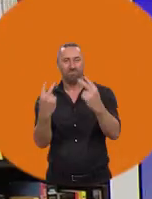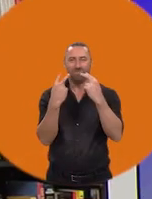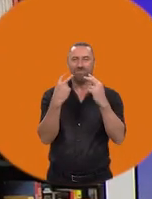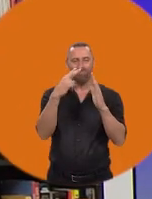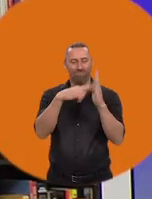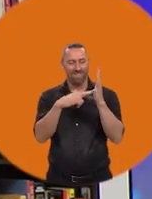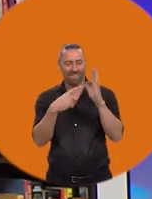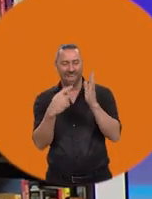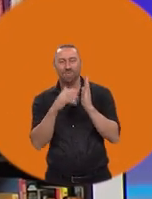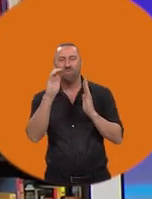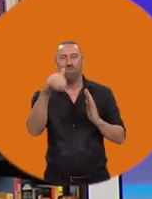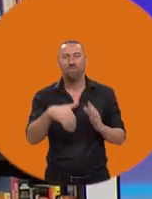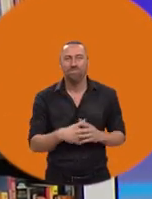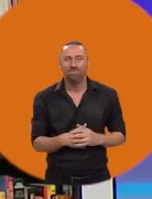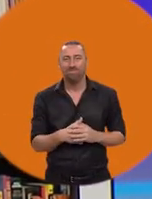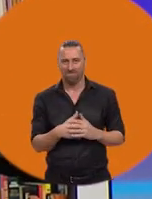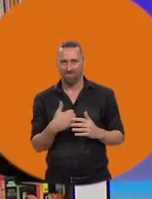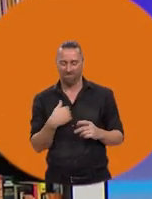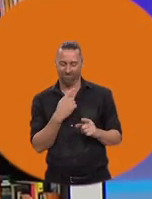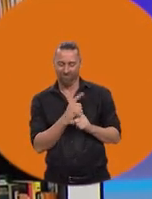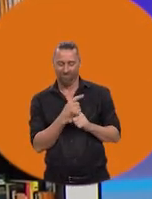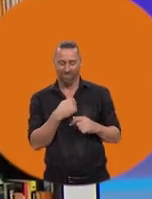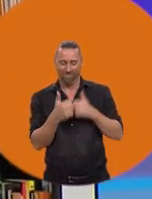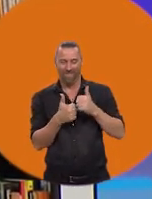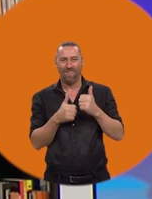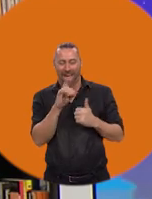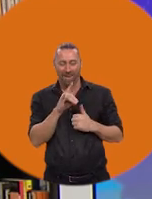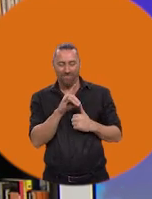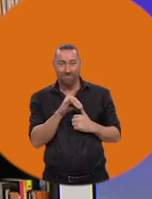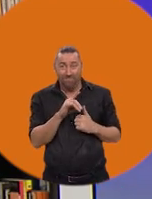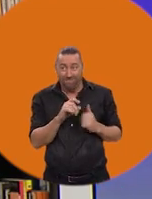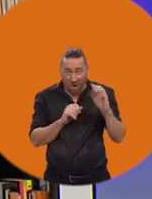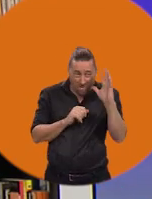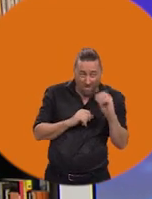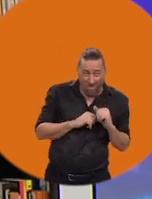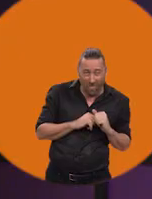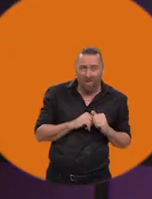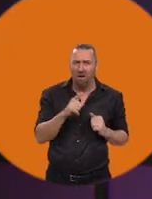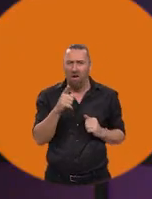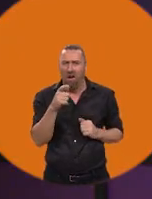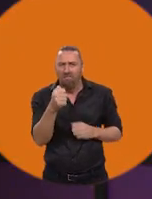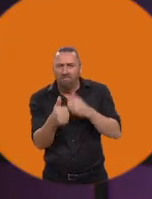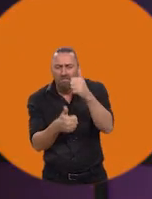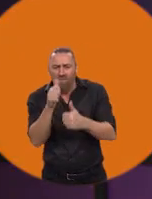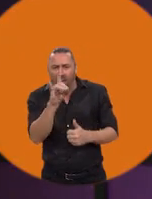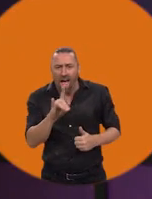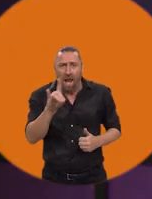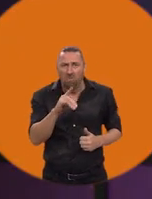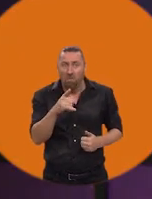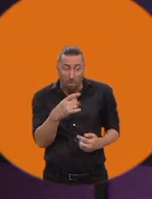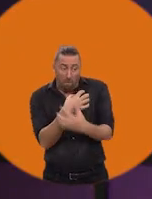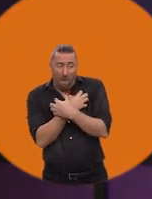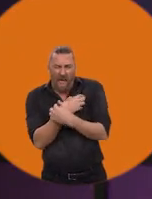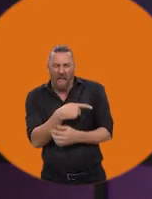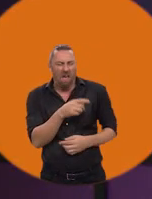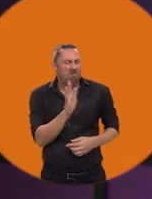Welcome back to Reading at Home. I was just having a chat to one of my favourite animals. Hello! Do you have a favourite animal?